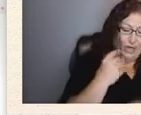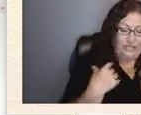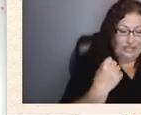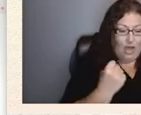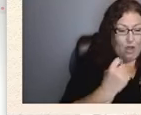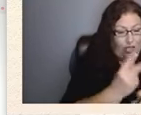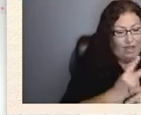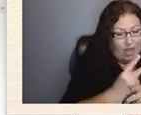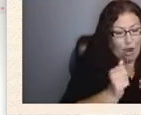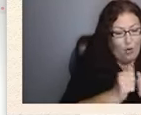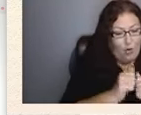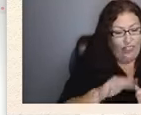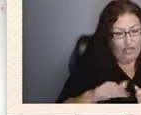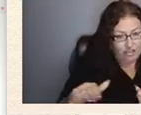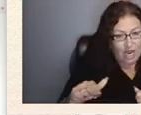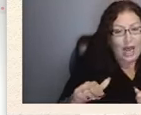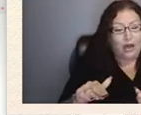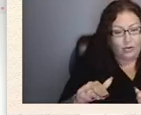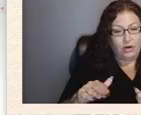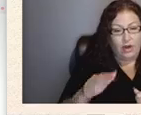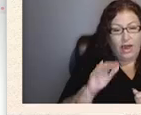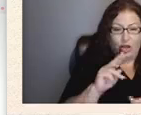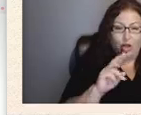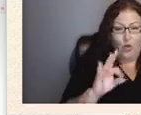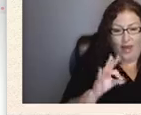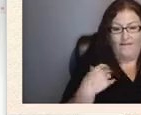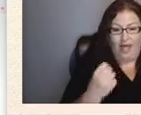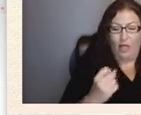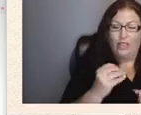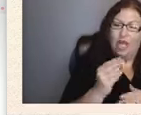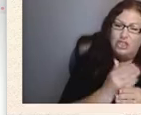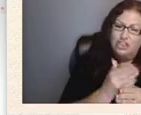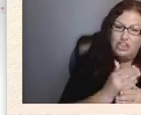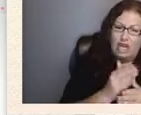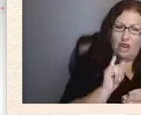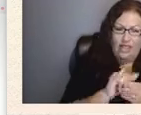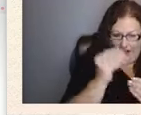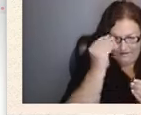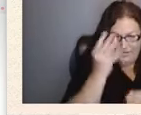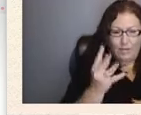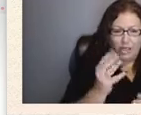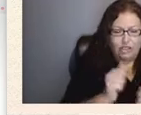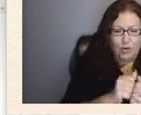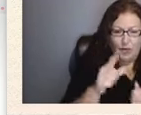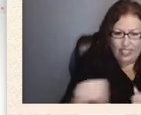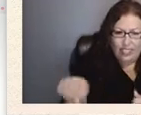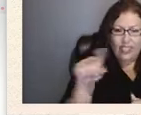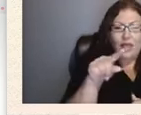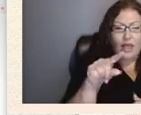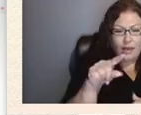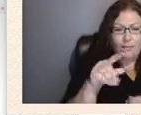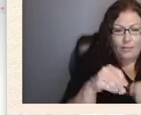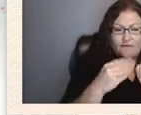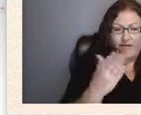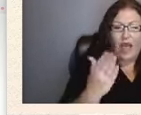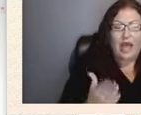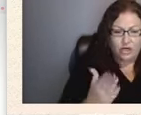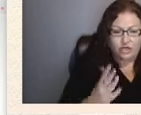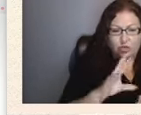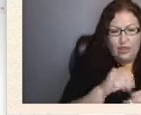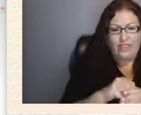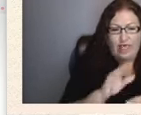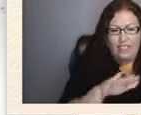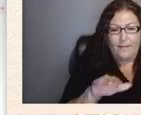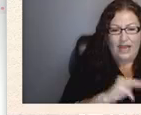her child at UF Health, and to share that with the healthcare providers within pediatric